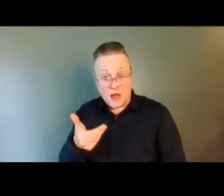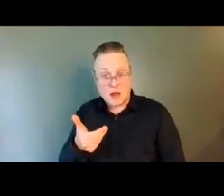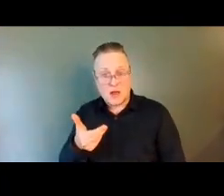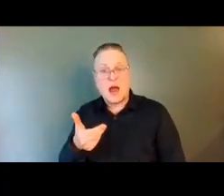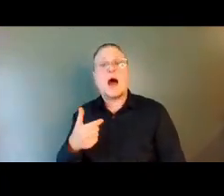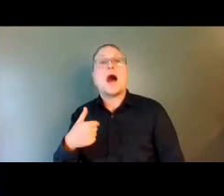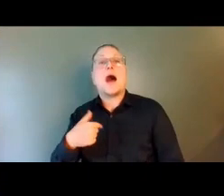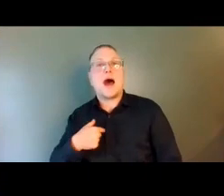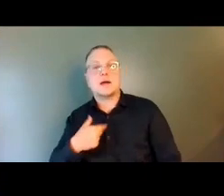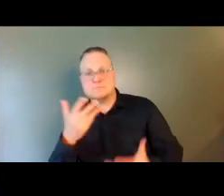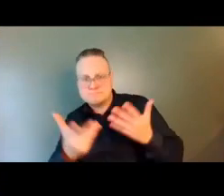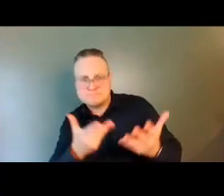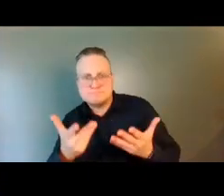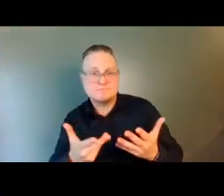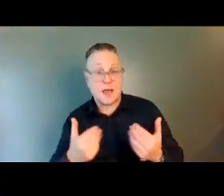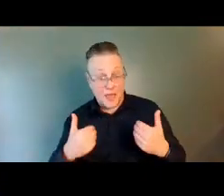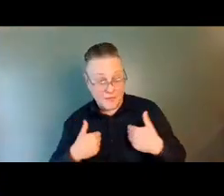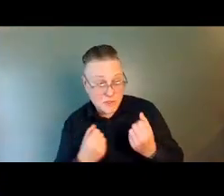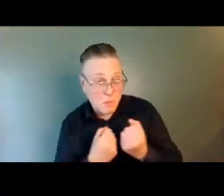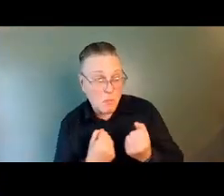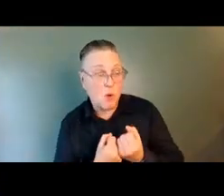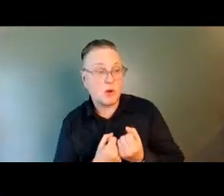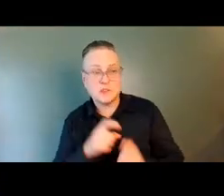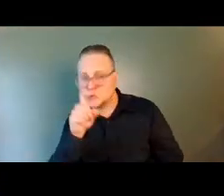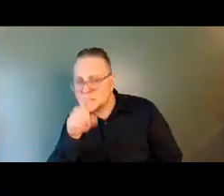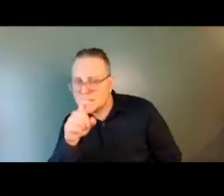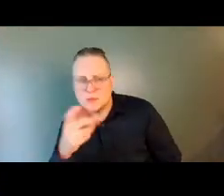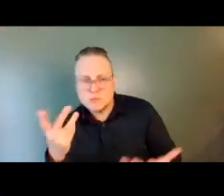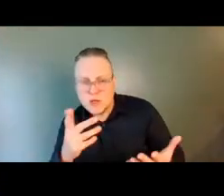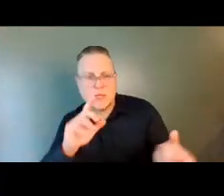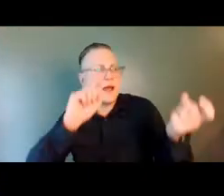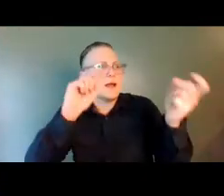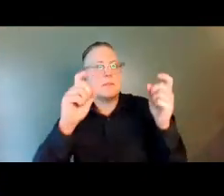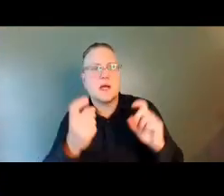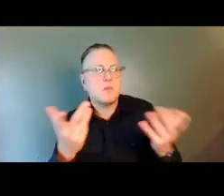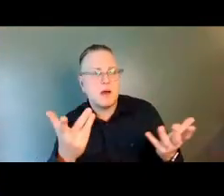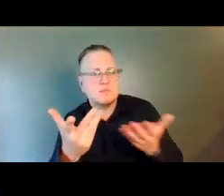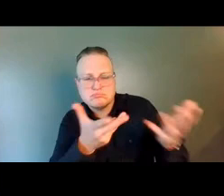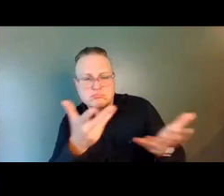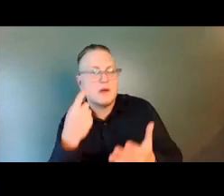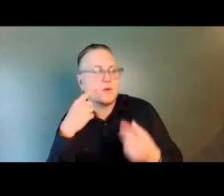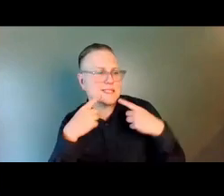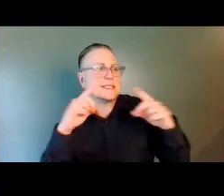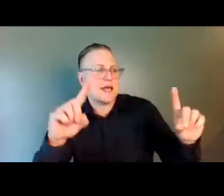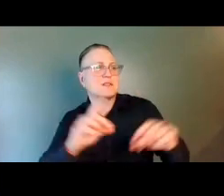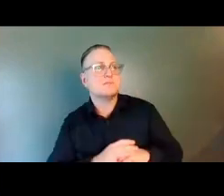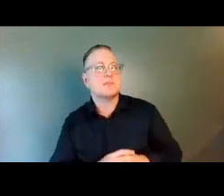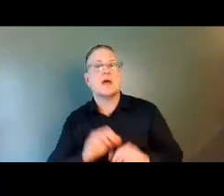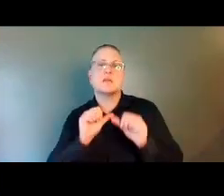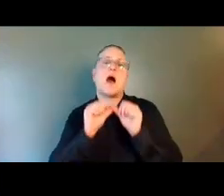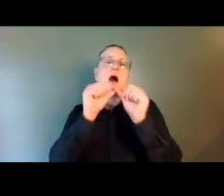need to be able to acquire all of the accommodations they need to be successful. That's an